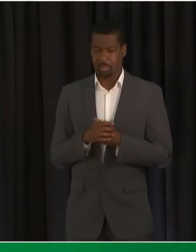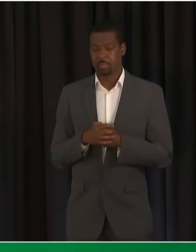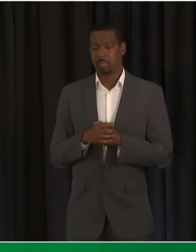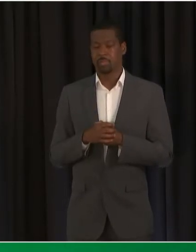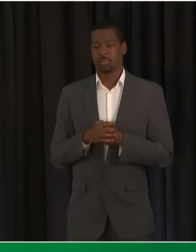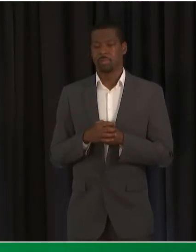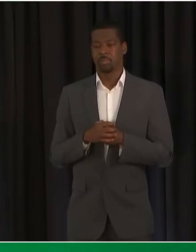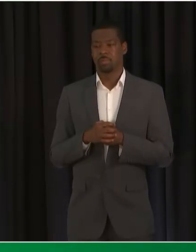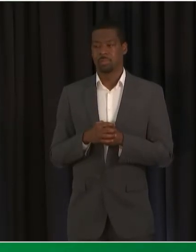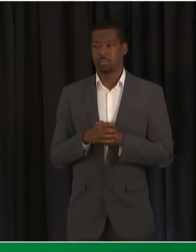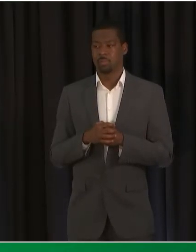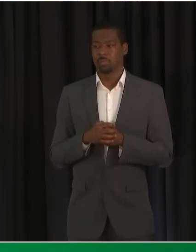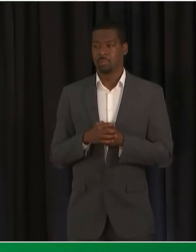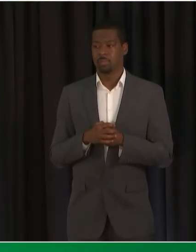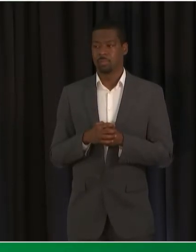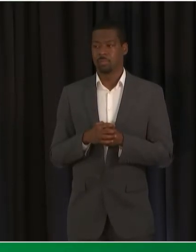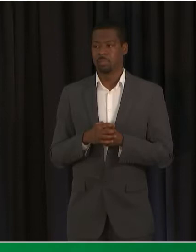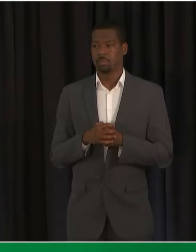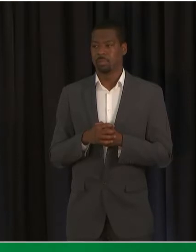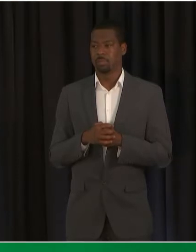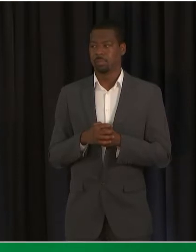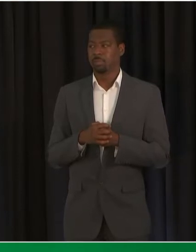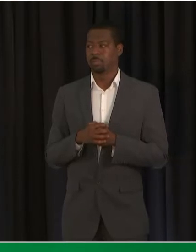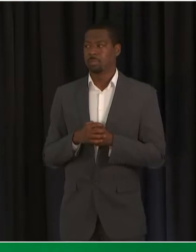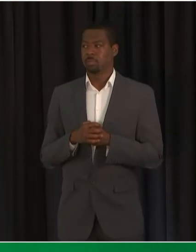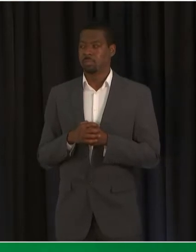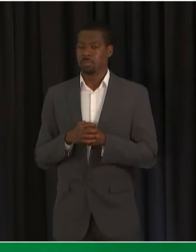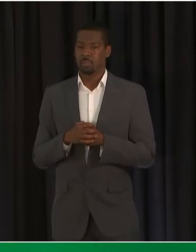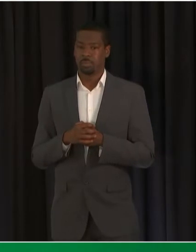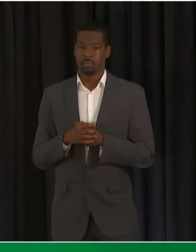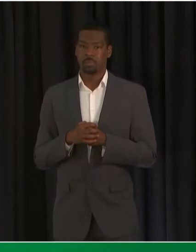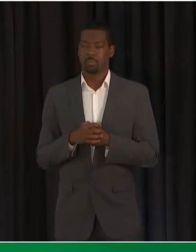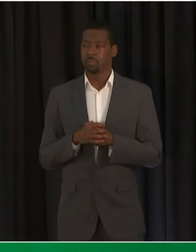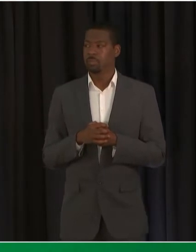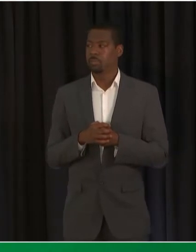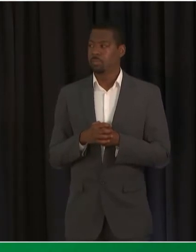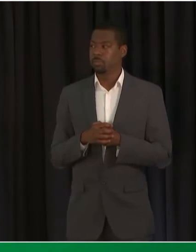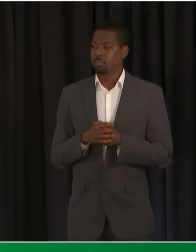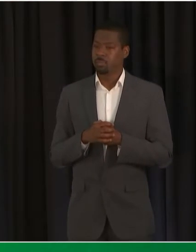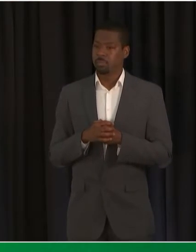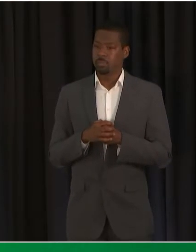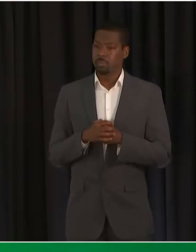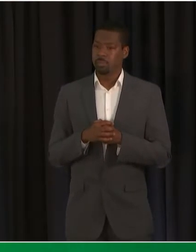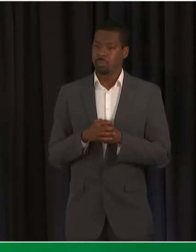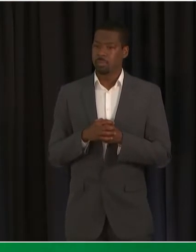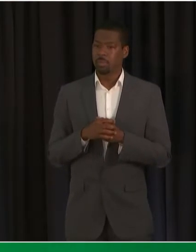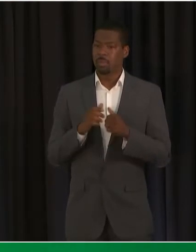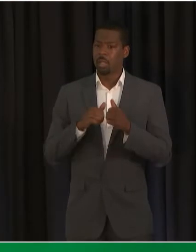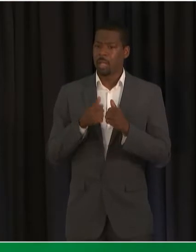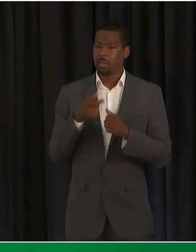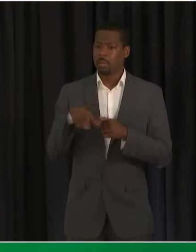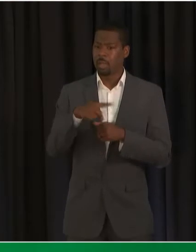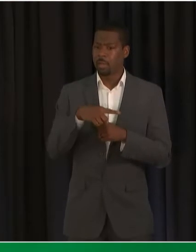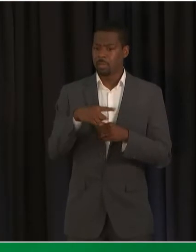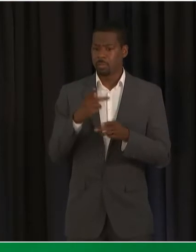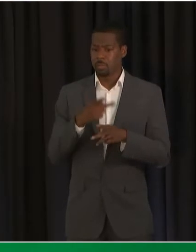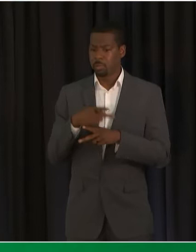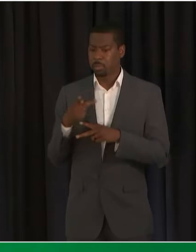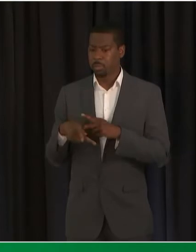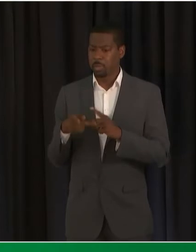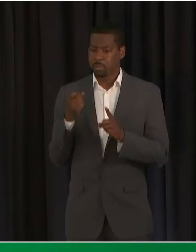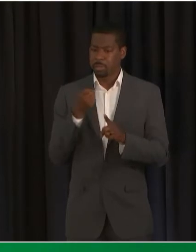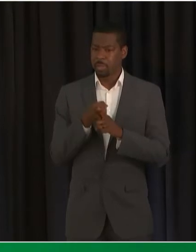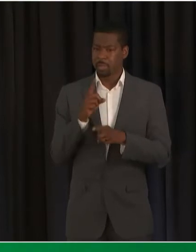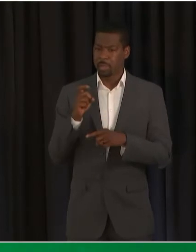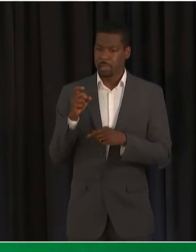plan. All right? Next slide, please. All right. How do the other SBA relief programs impact this? All